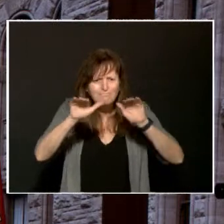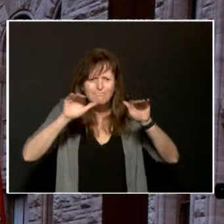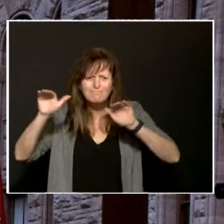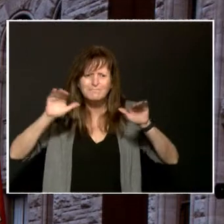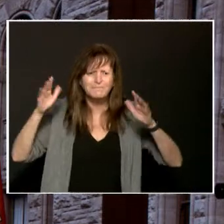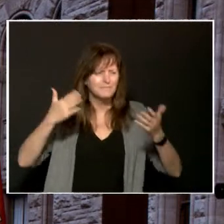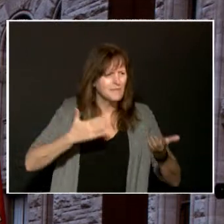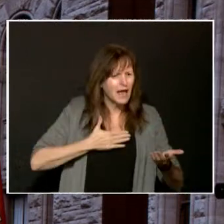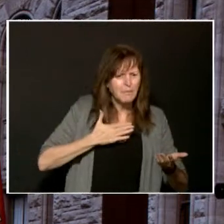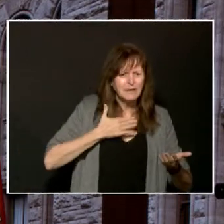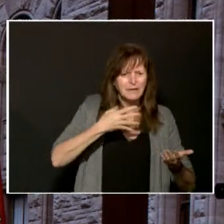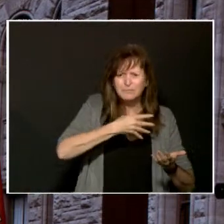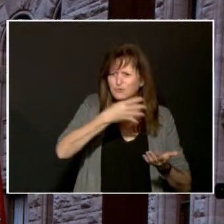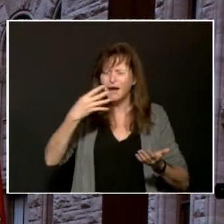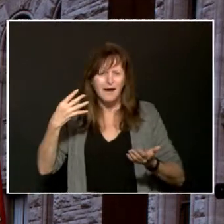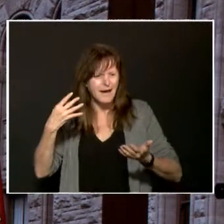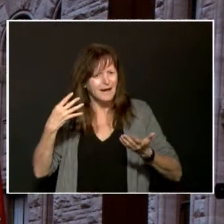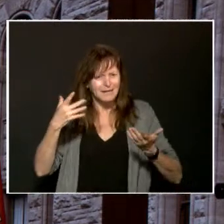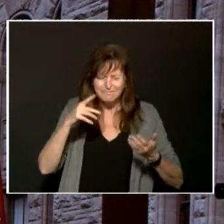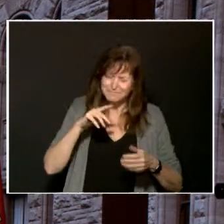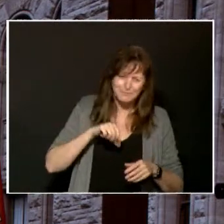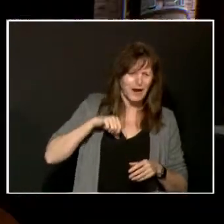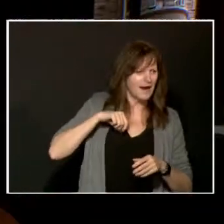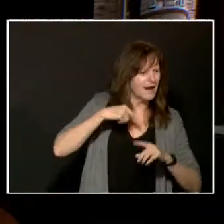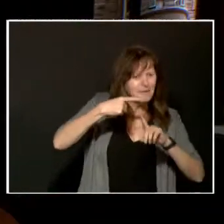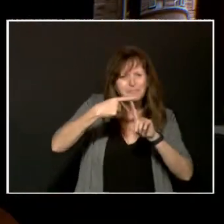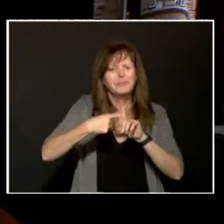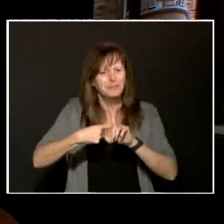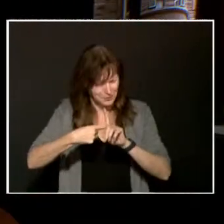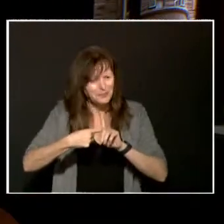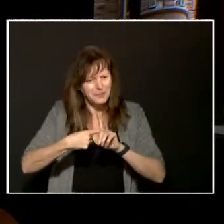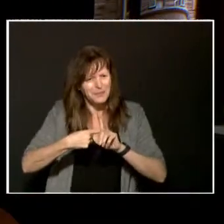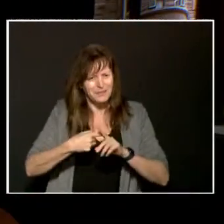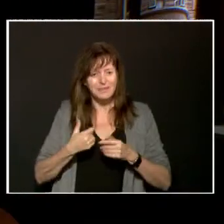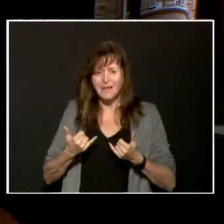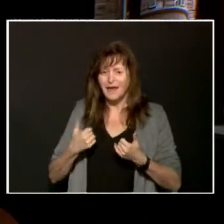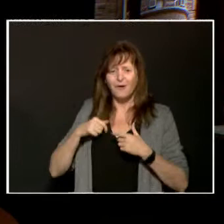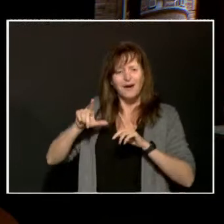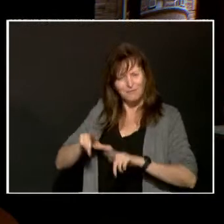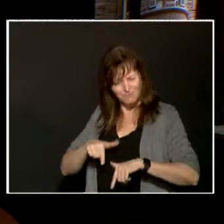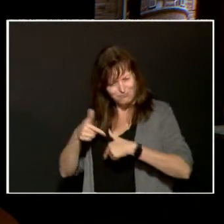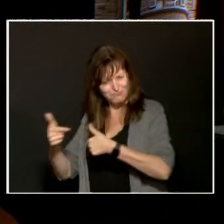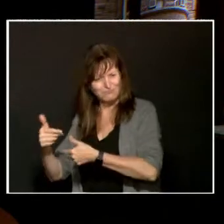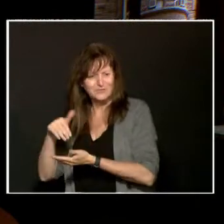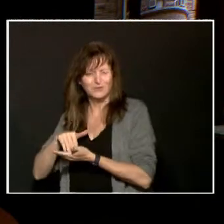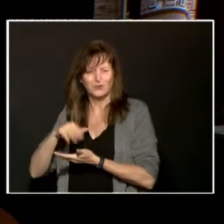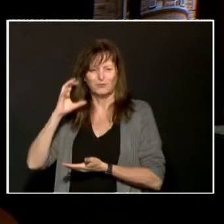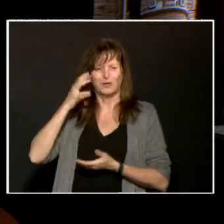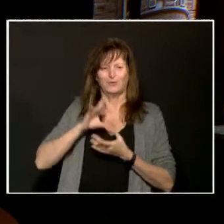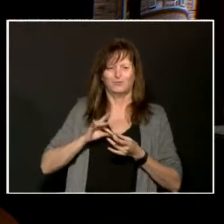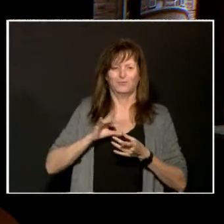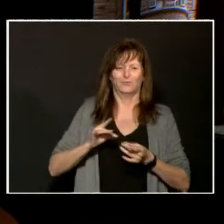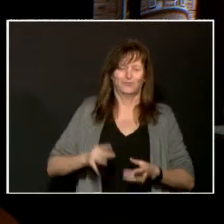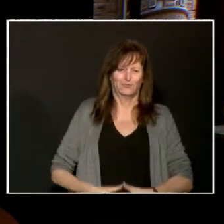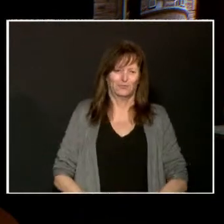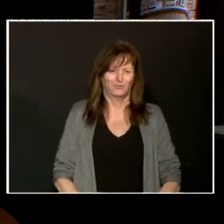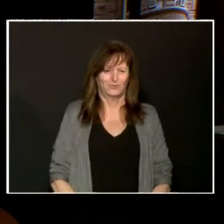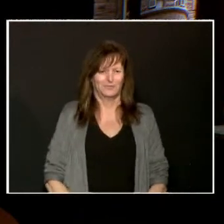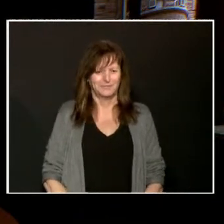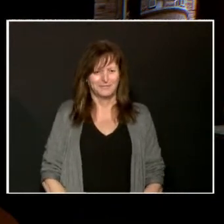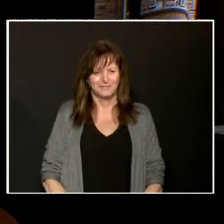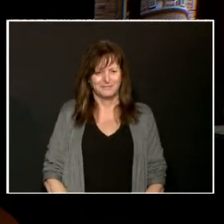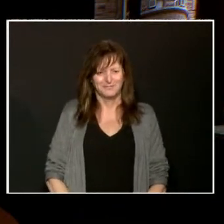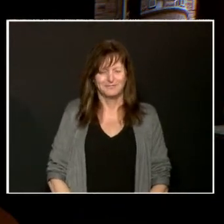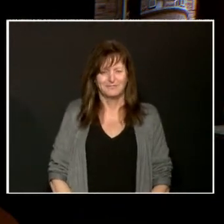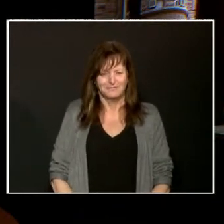Month. And with that, I will now turn it over to Dr. Brown. Thank you, Dr. Yaffe. So I'd